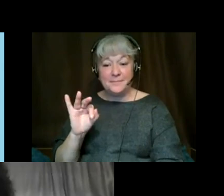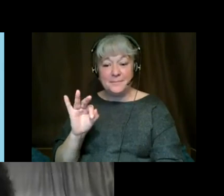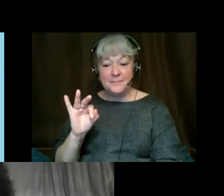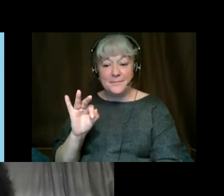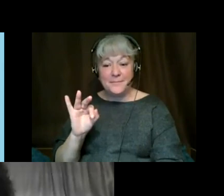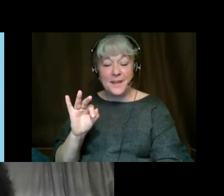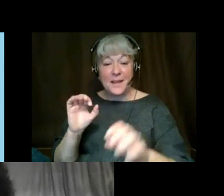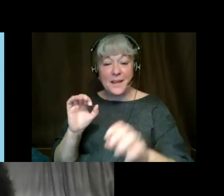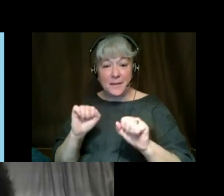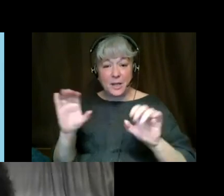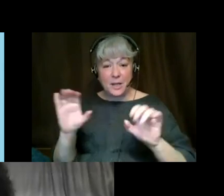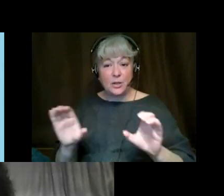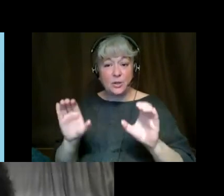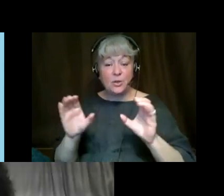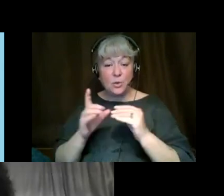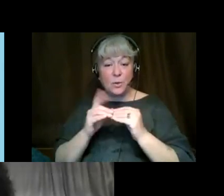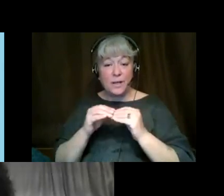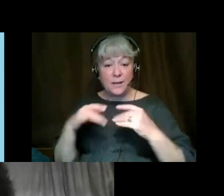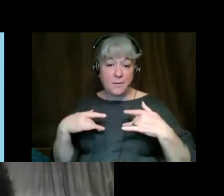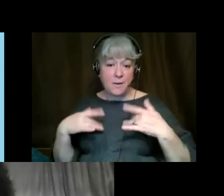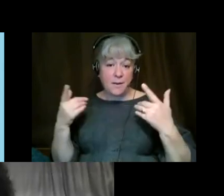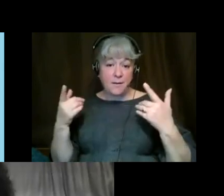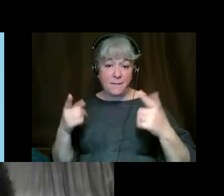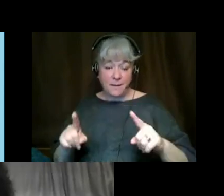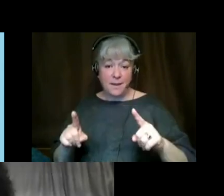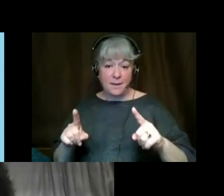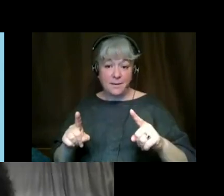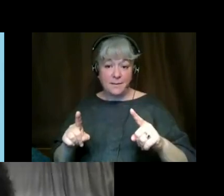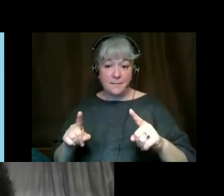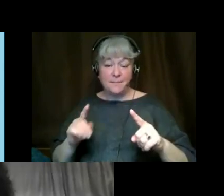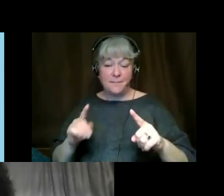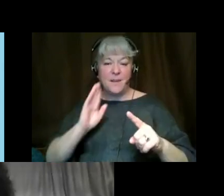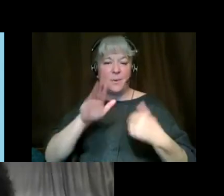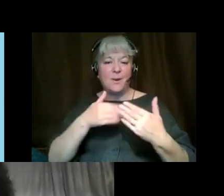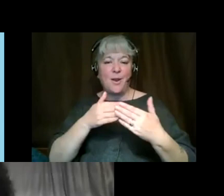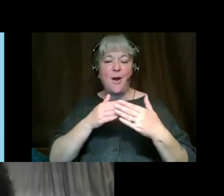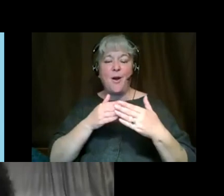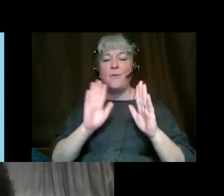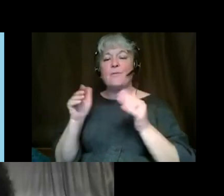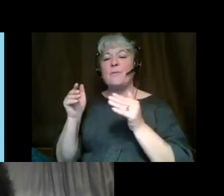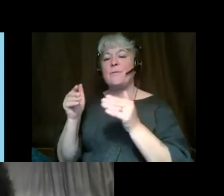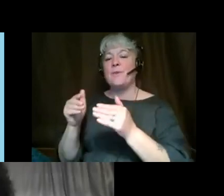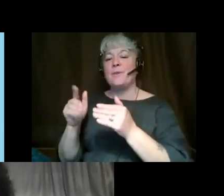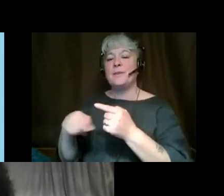do another event, it's all going to be about